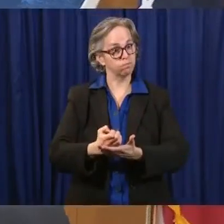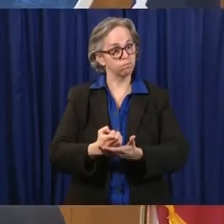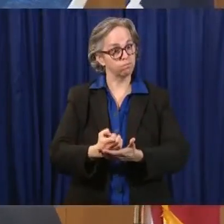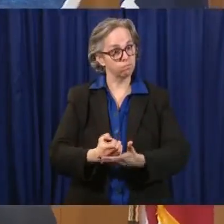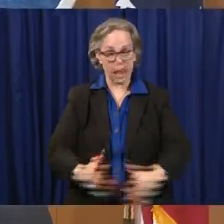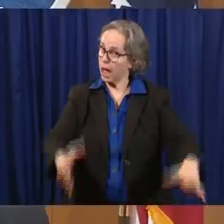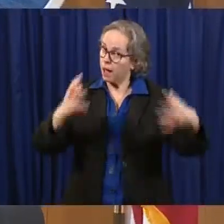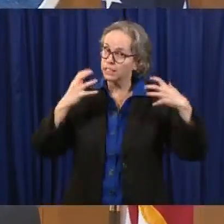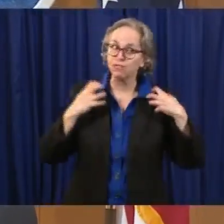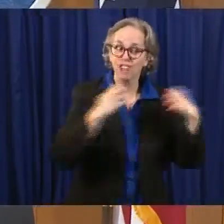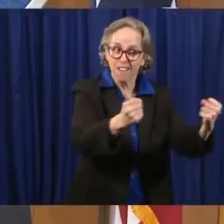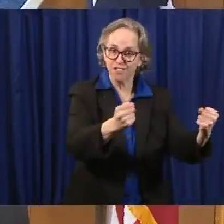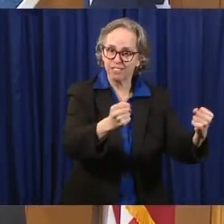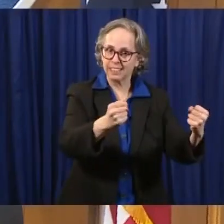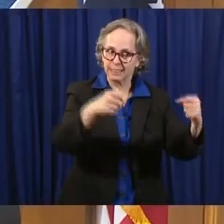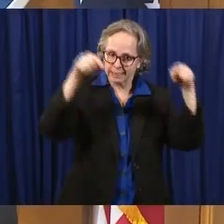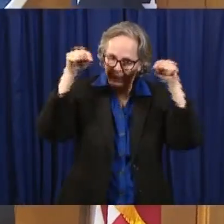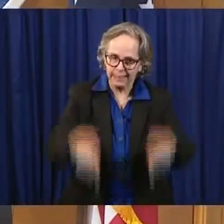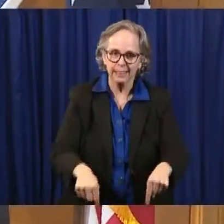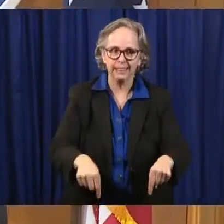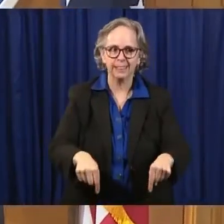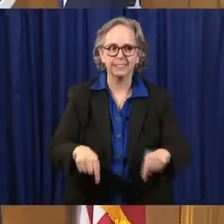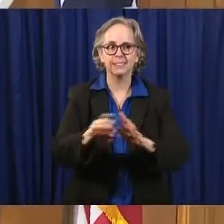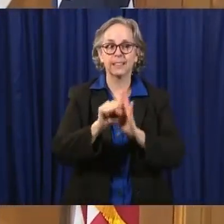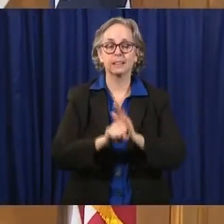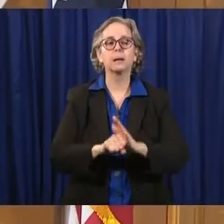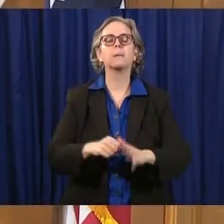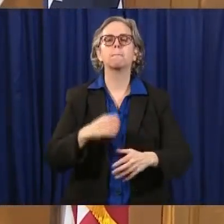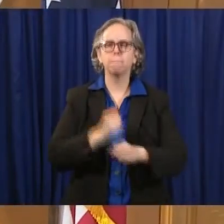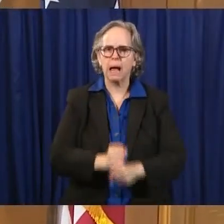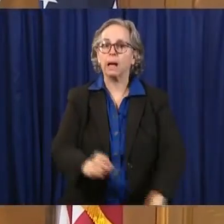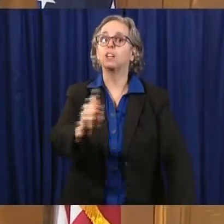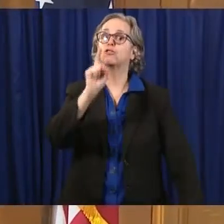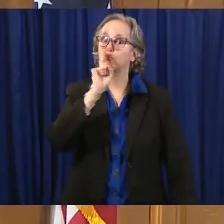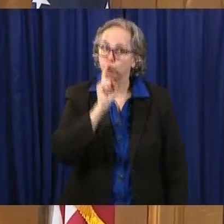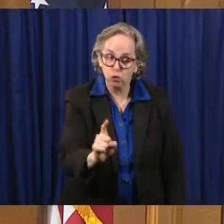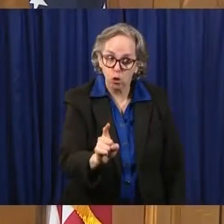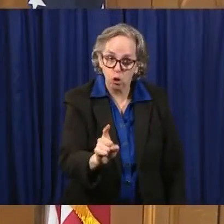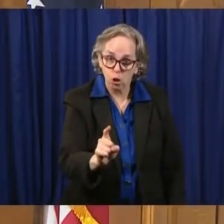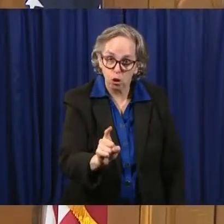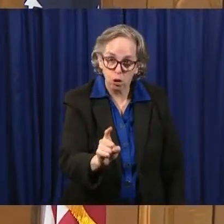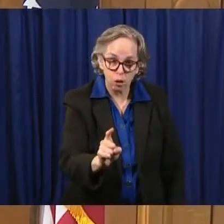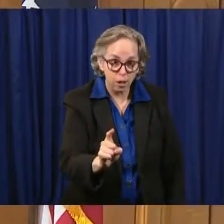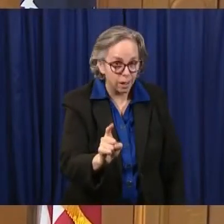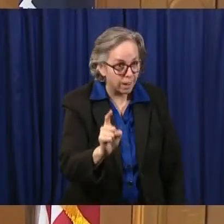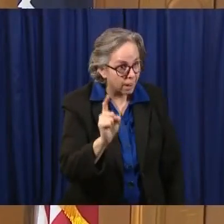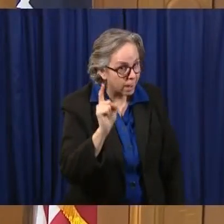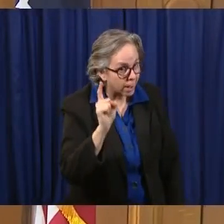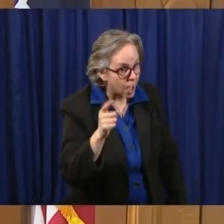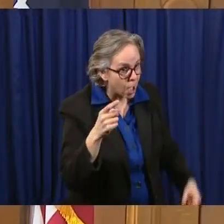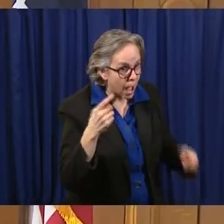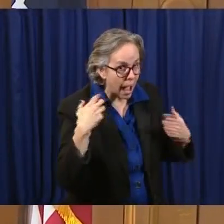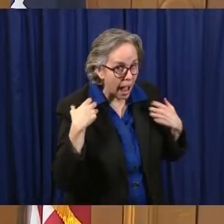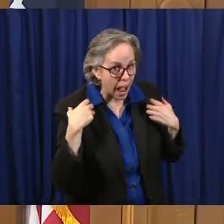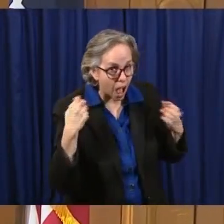the state is to make sure we deal with this health crisis that stands before us. Well, Mayor, thank you